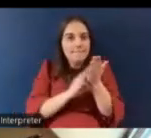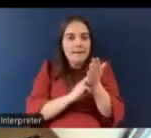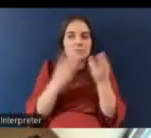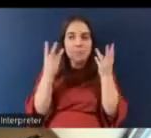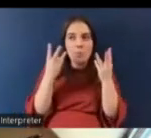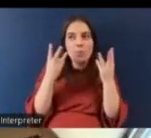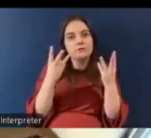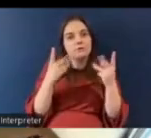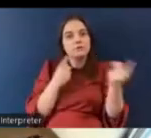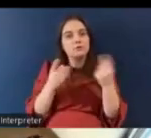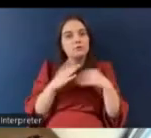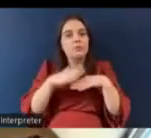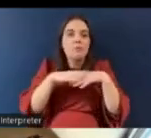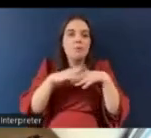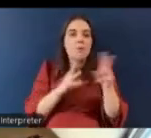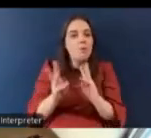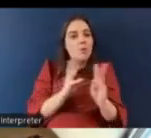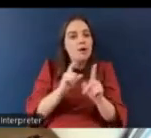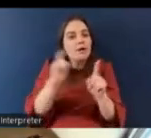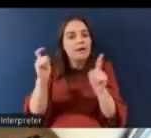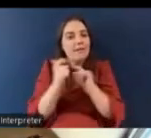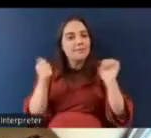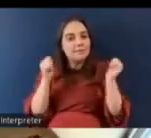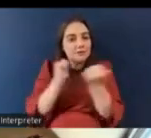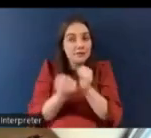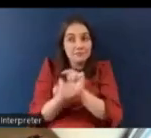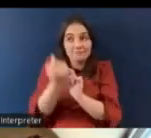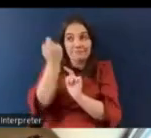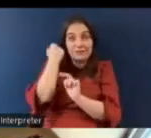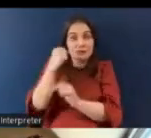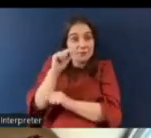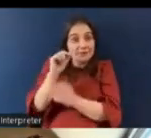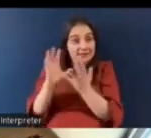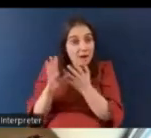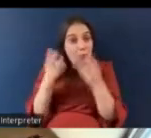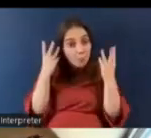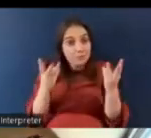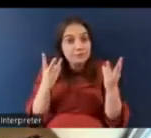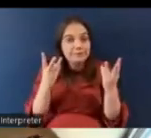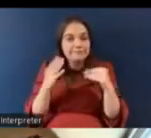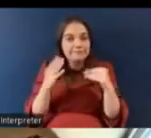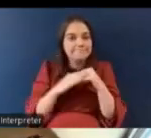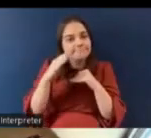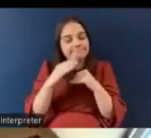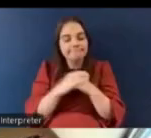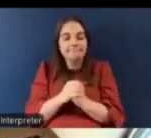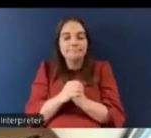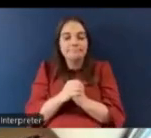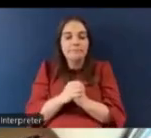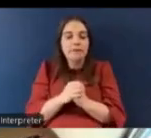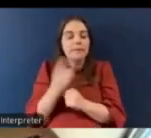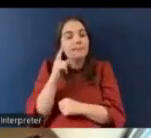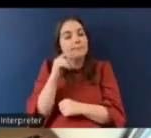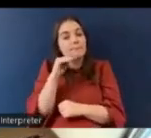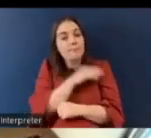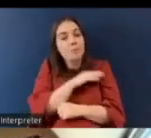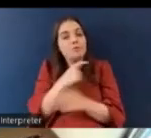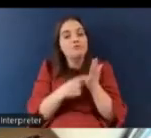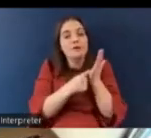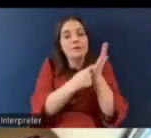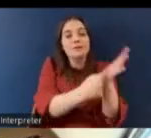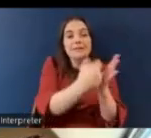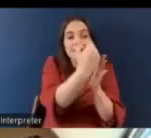start doing more work on climate change back then. And one of the key recommendations from that